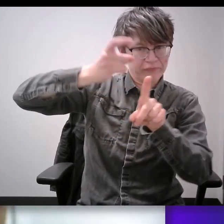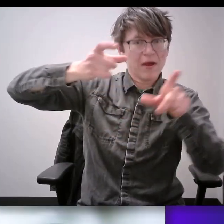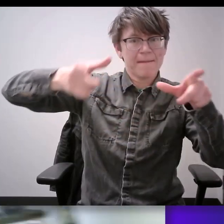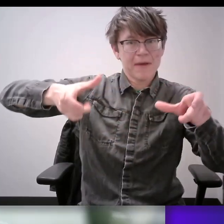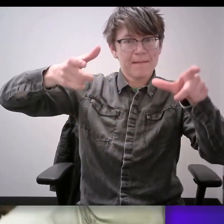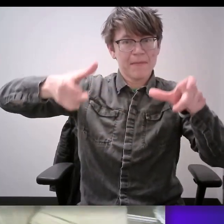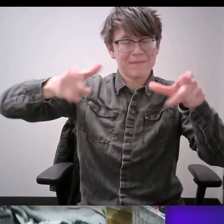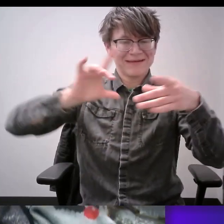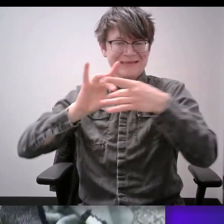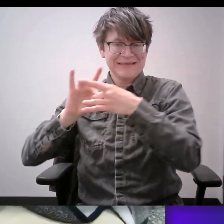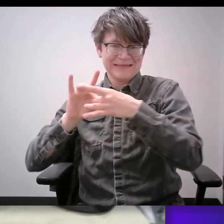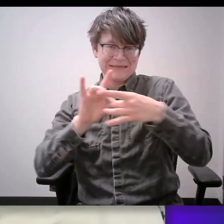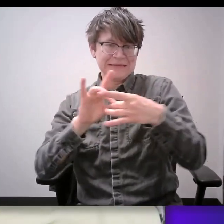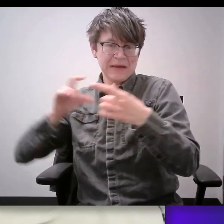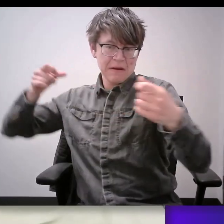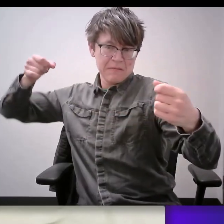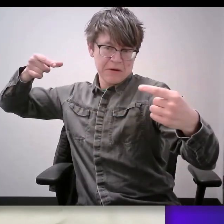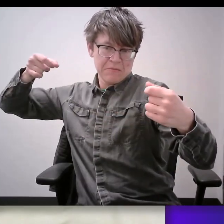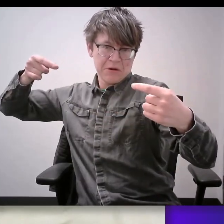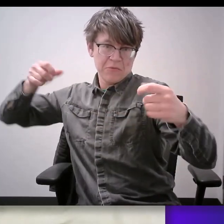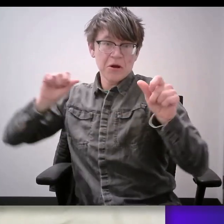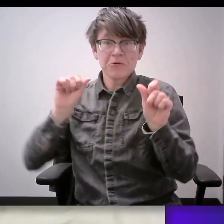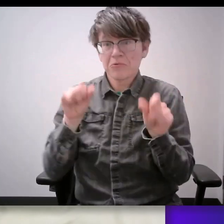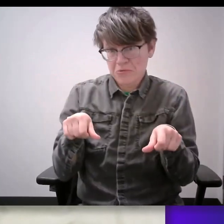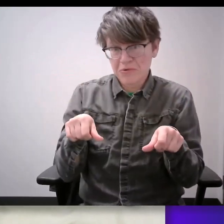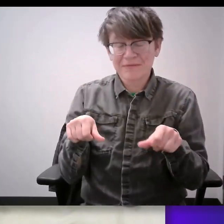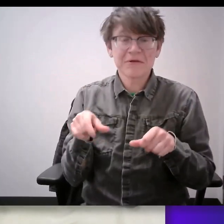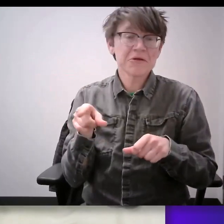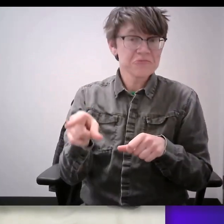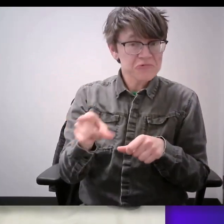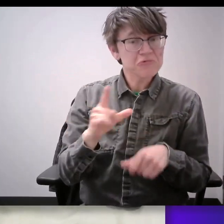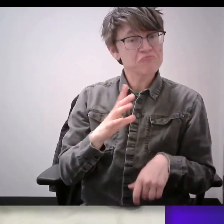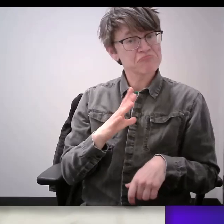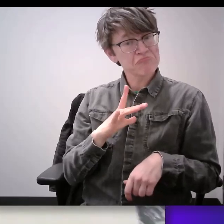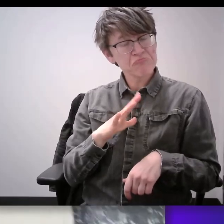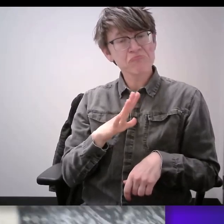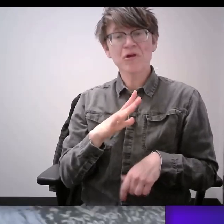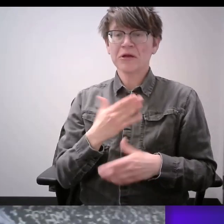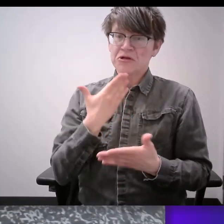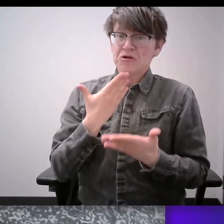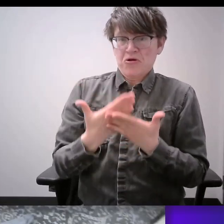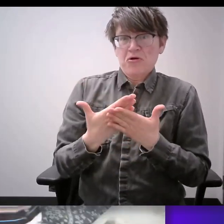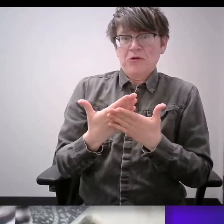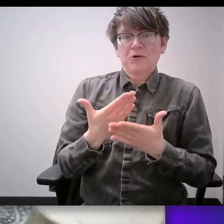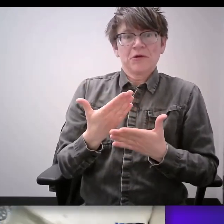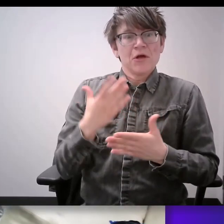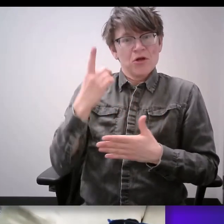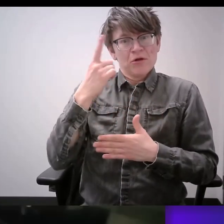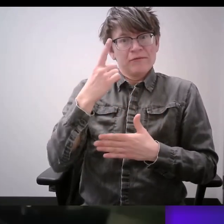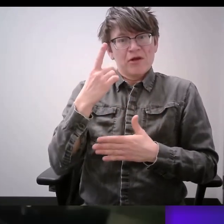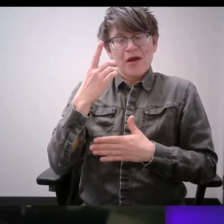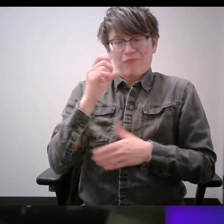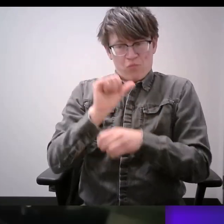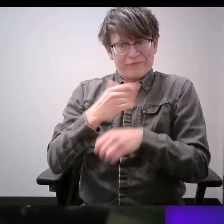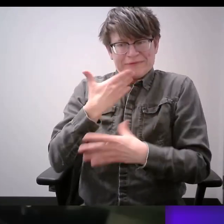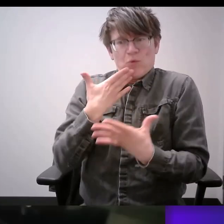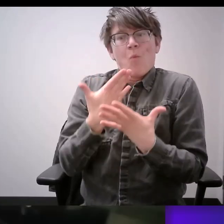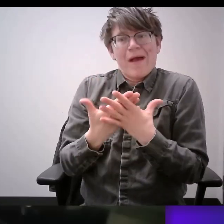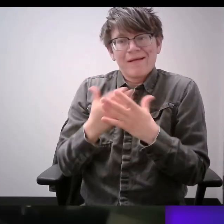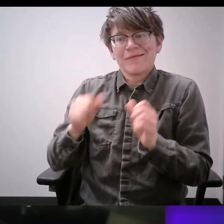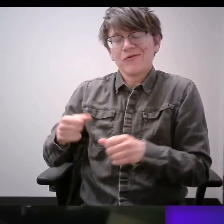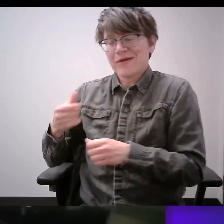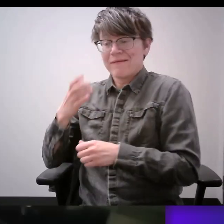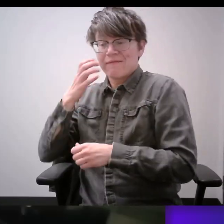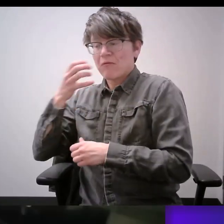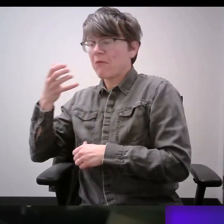this iPad. And I found that works really nicely because it gives you a remote view of what you're taking a picture of. 3, make